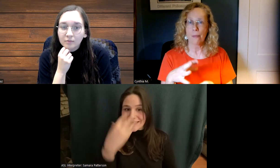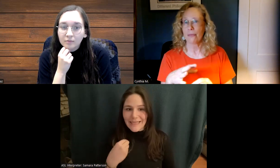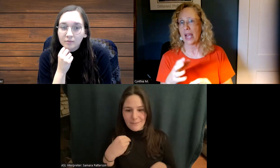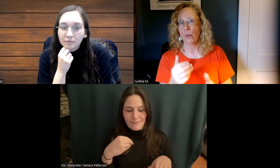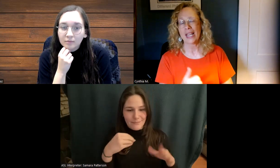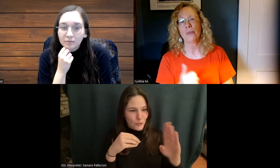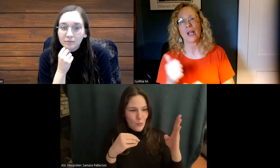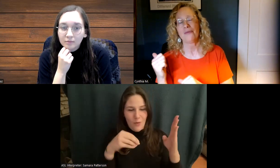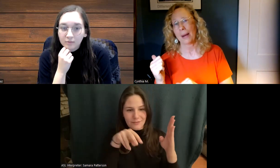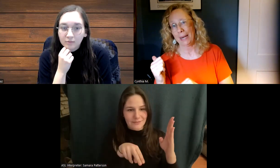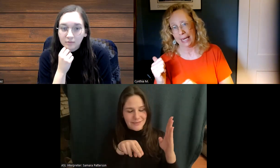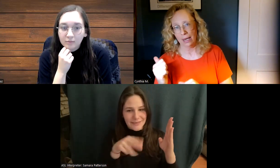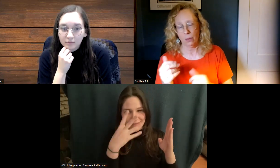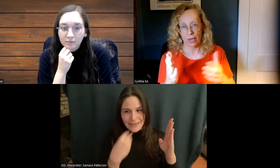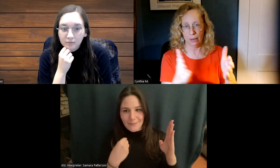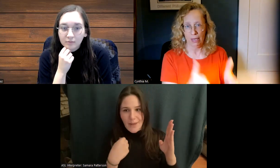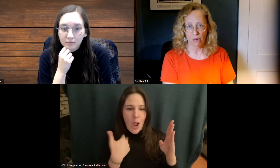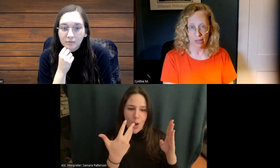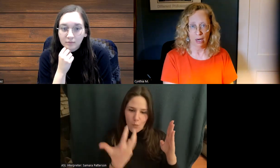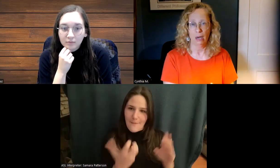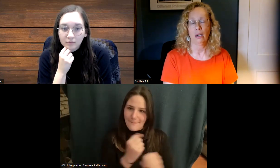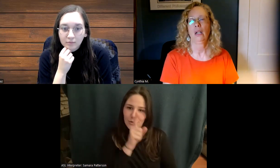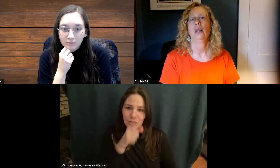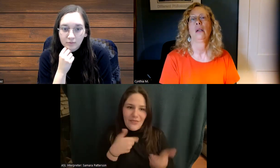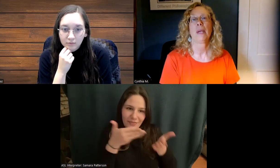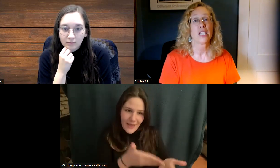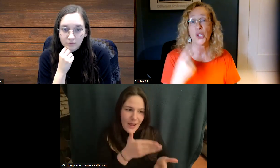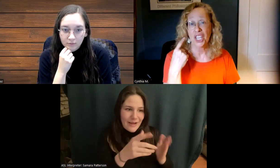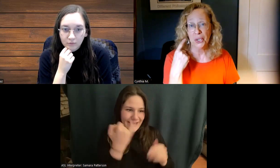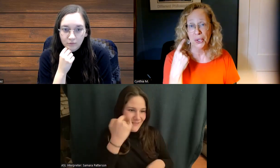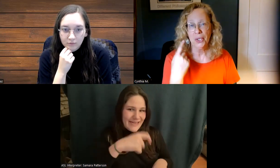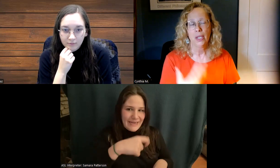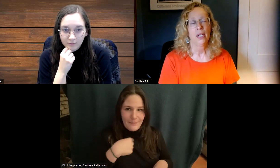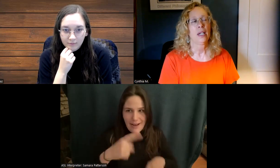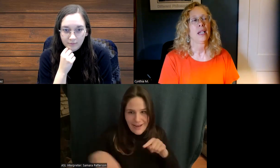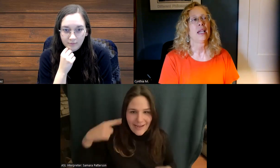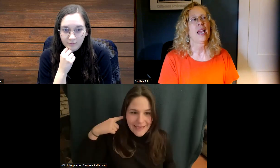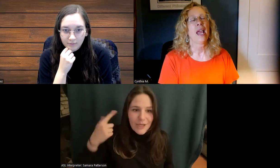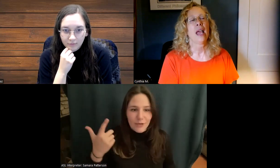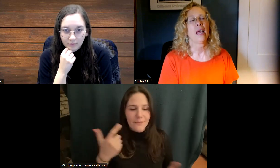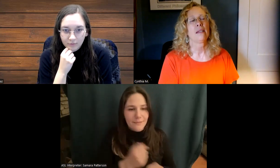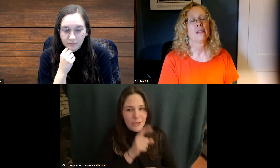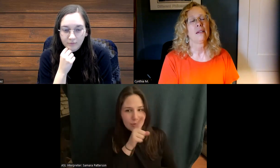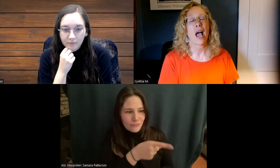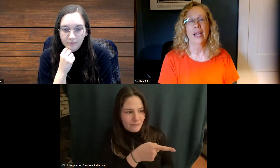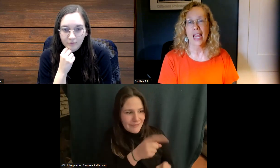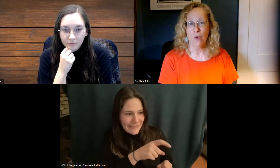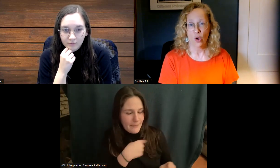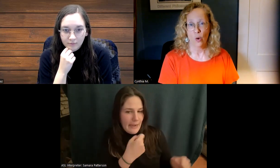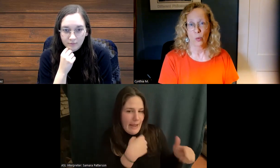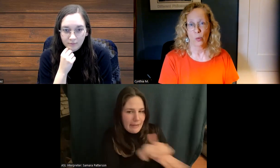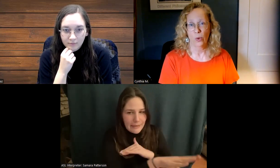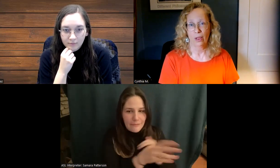didn't want him to come find me. I wanted to be right there because I couldn't hear. And I